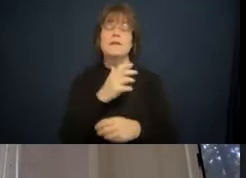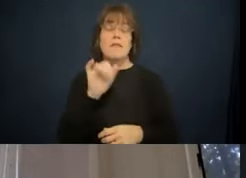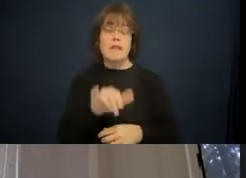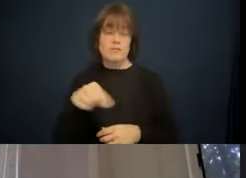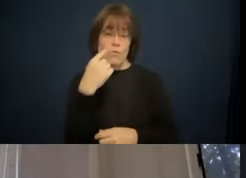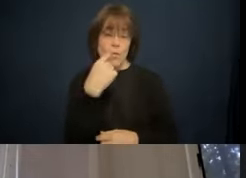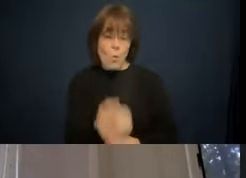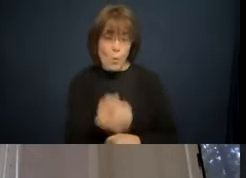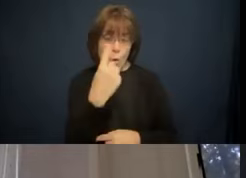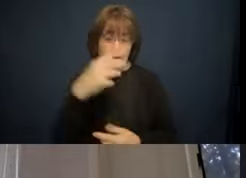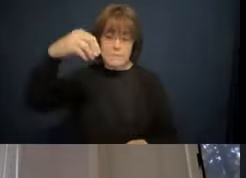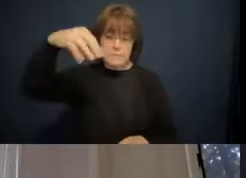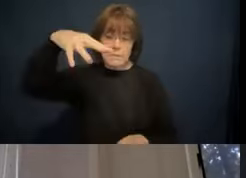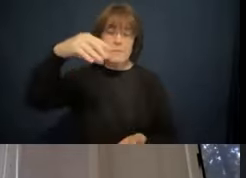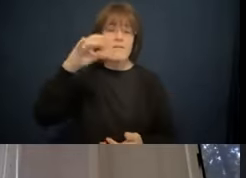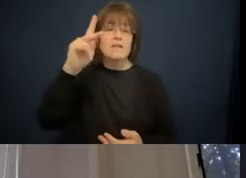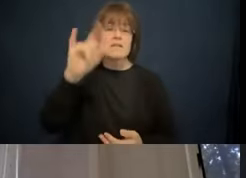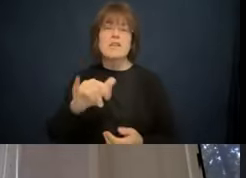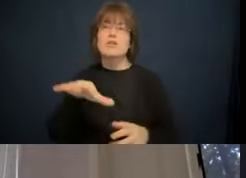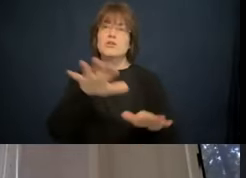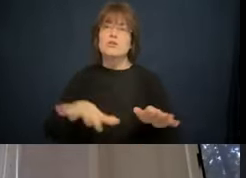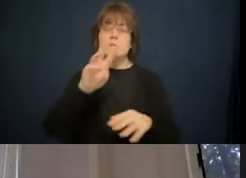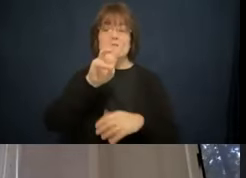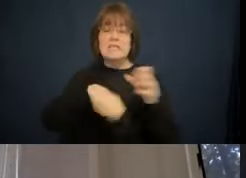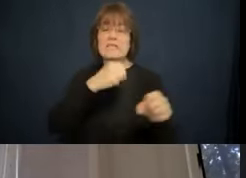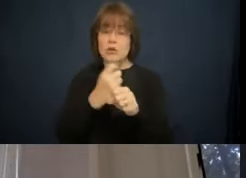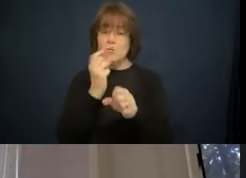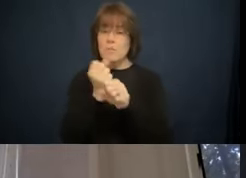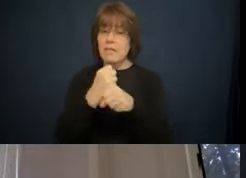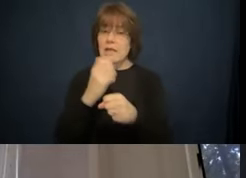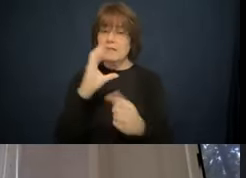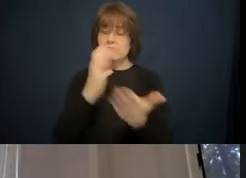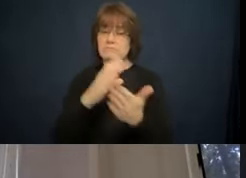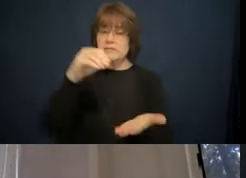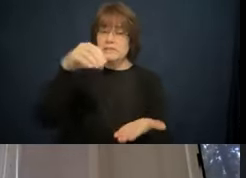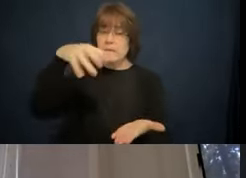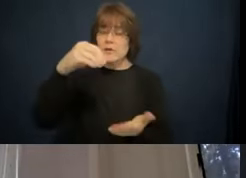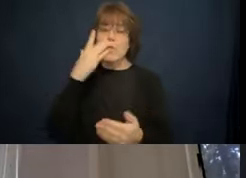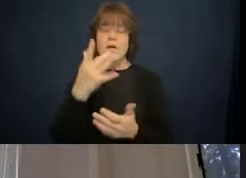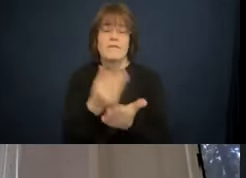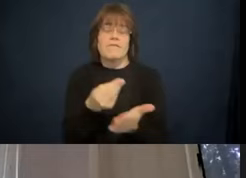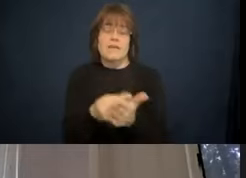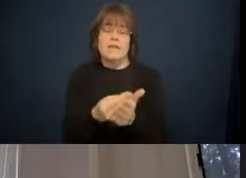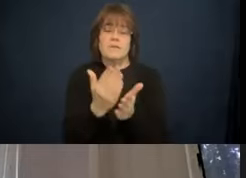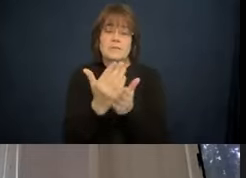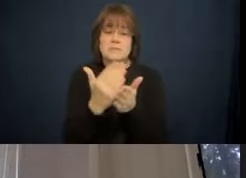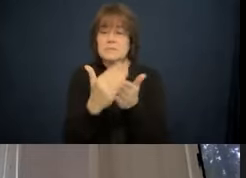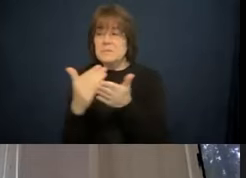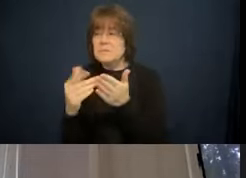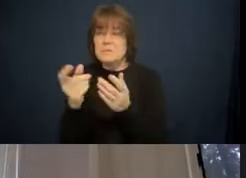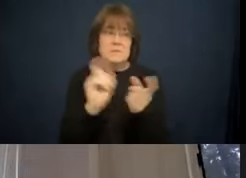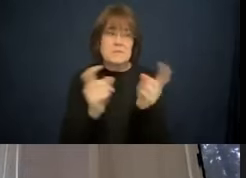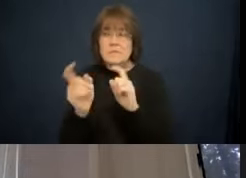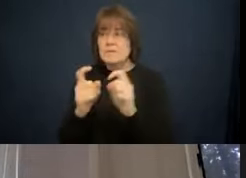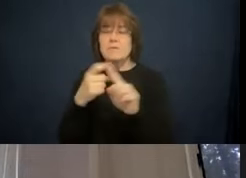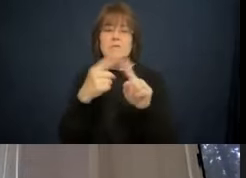one snapshot of Kentucky. It took about 6 years to make that snapshot because the funding was piecemeal from a lot of different agencies